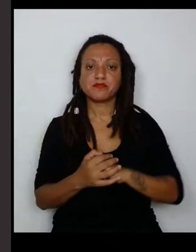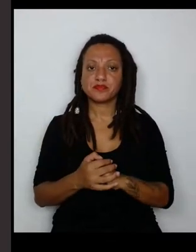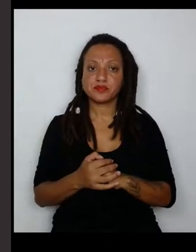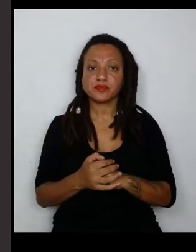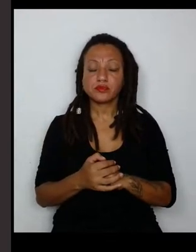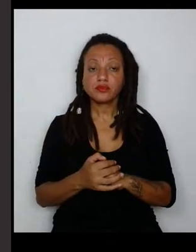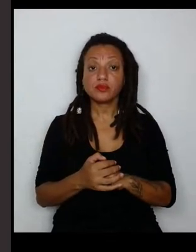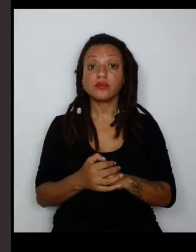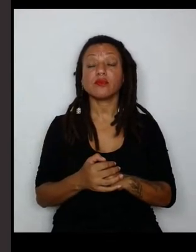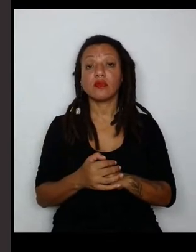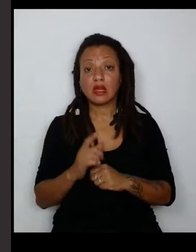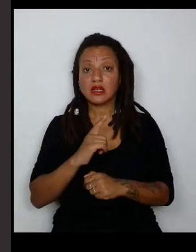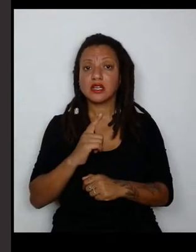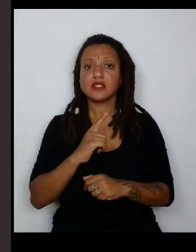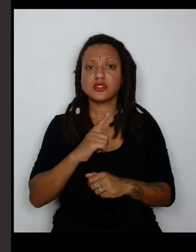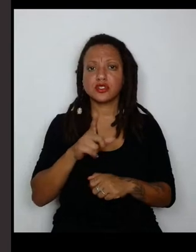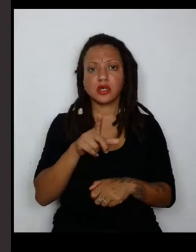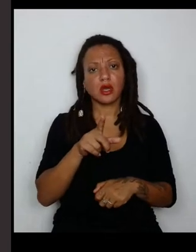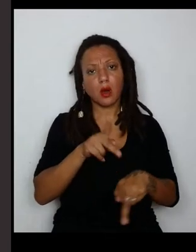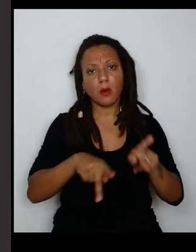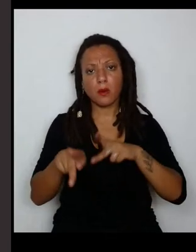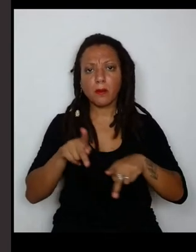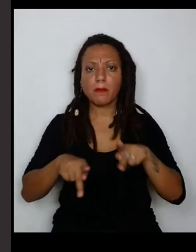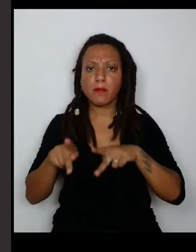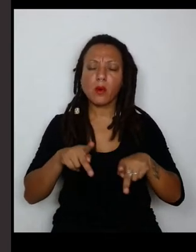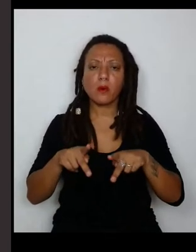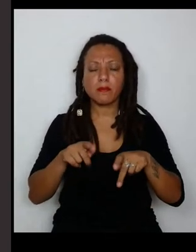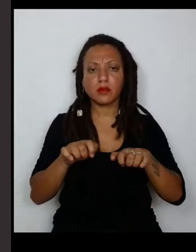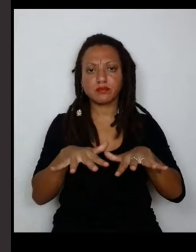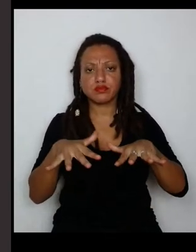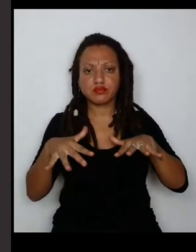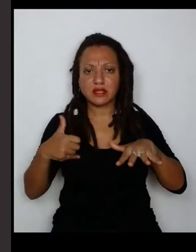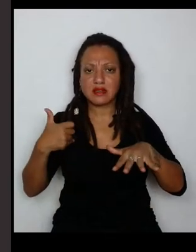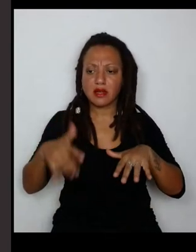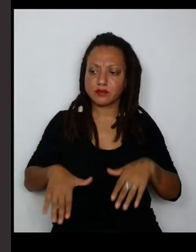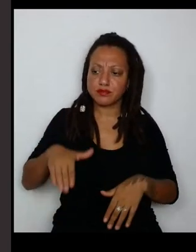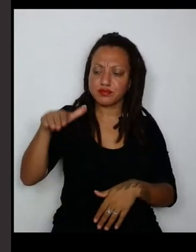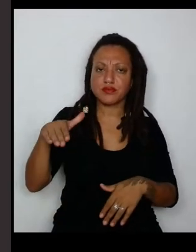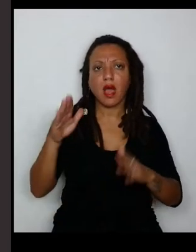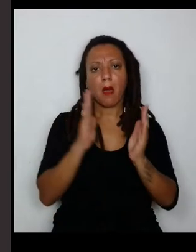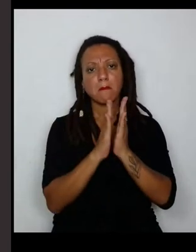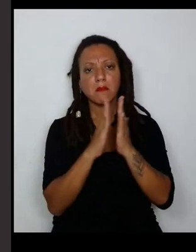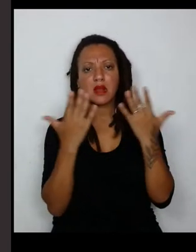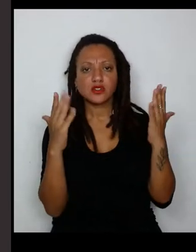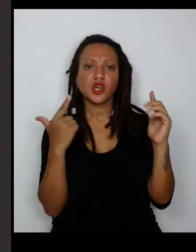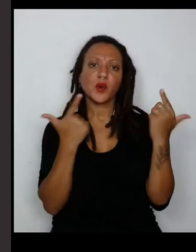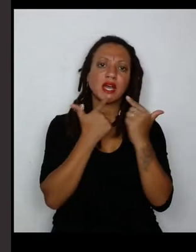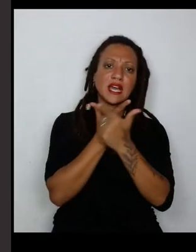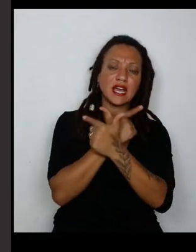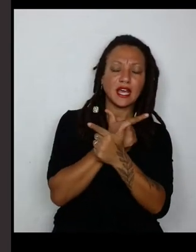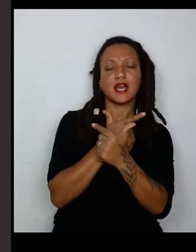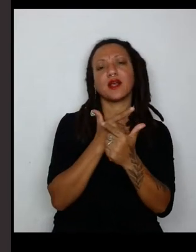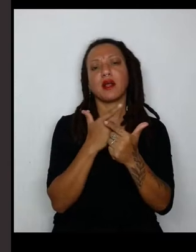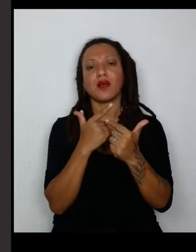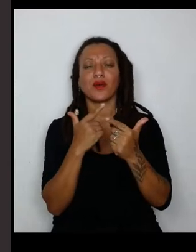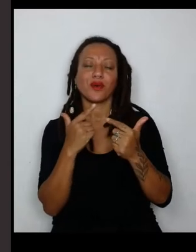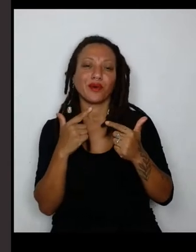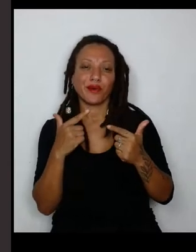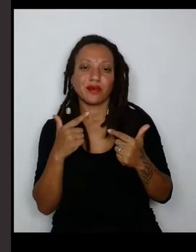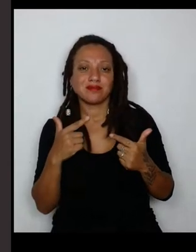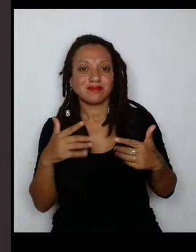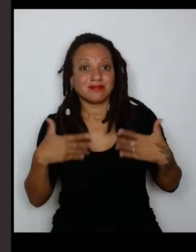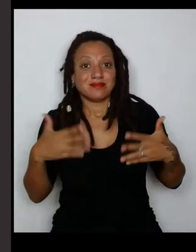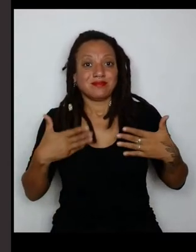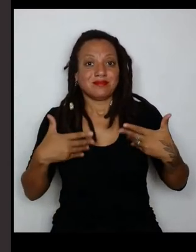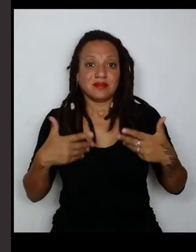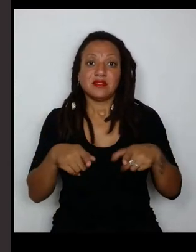ages in between hooted and laughed and applauded with enthusiasm and evident love and it was that last reaction that was the most profound to me at